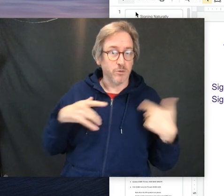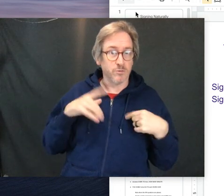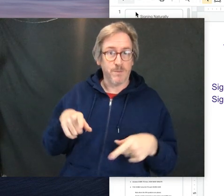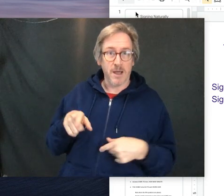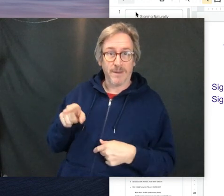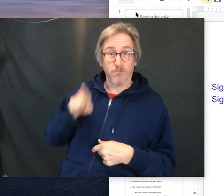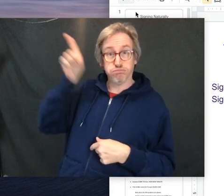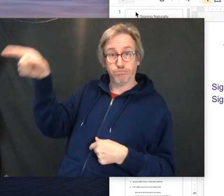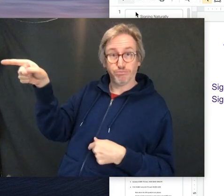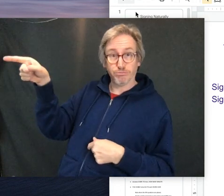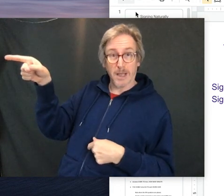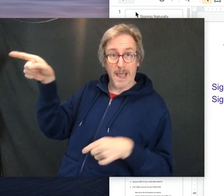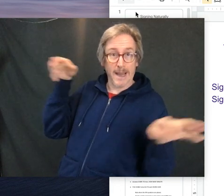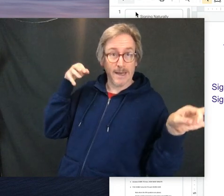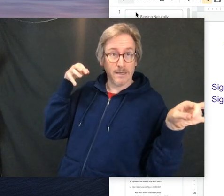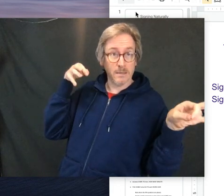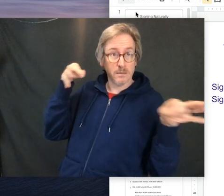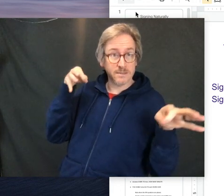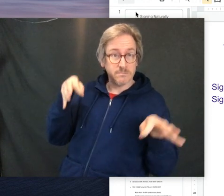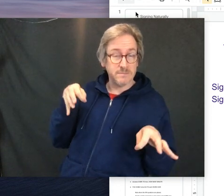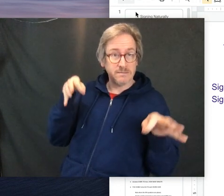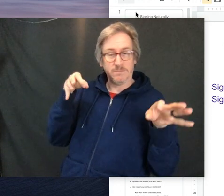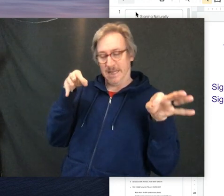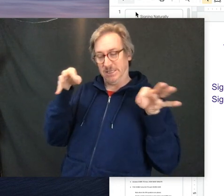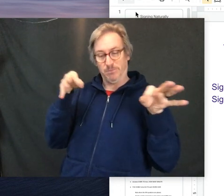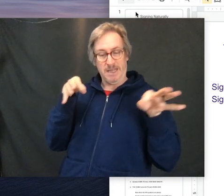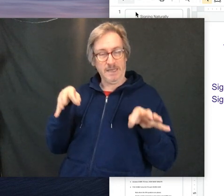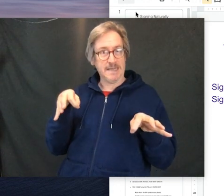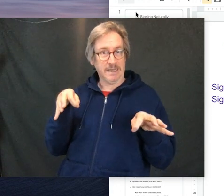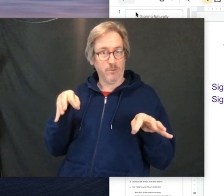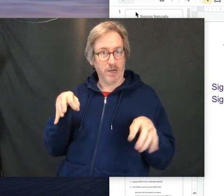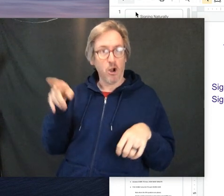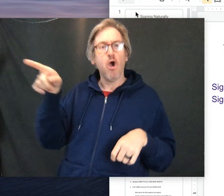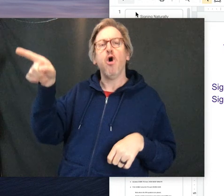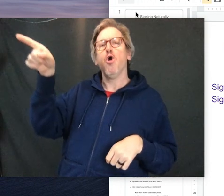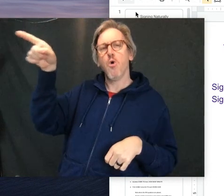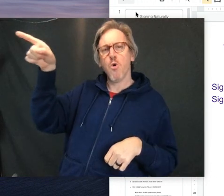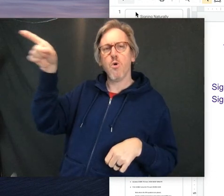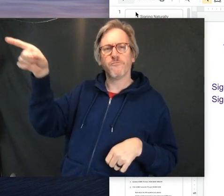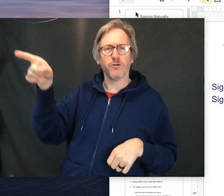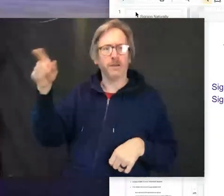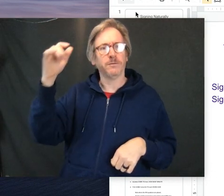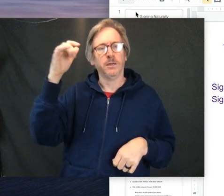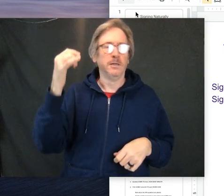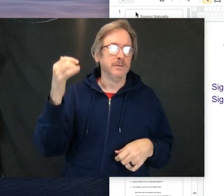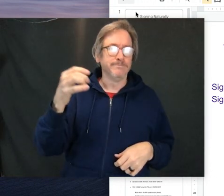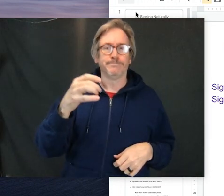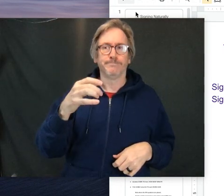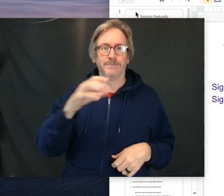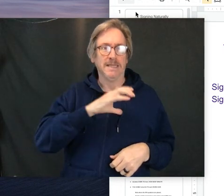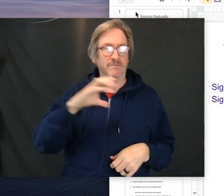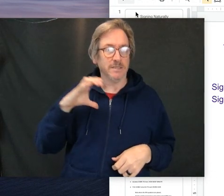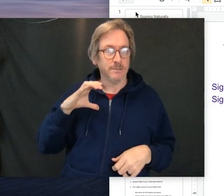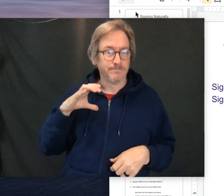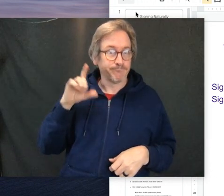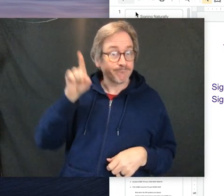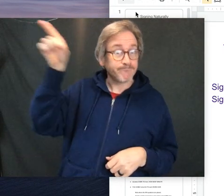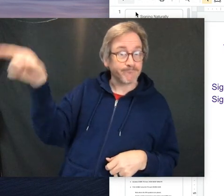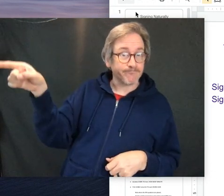person would respond by and explaining, telling where. Oh, over in